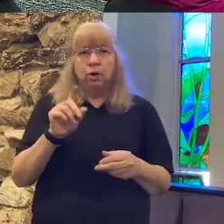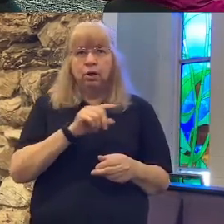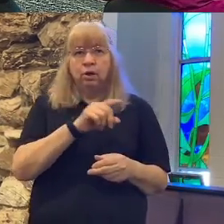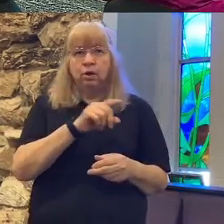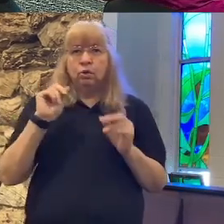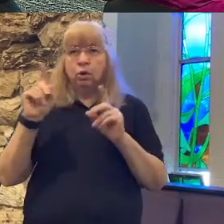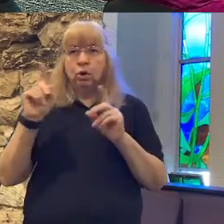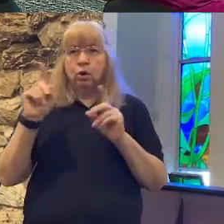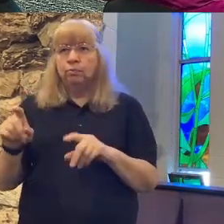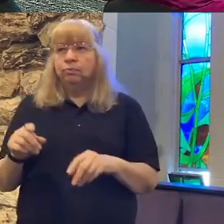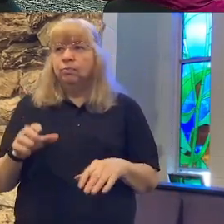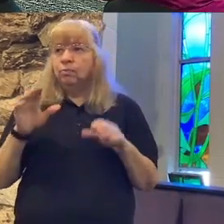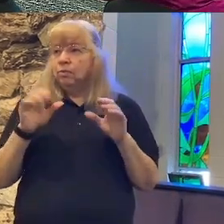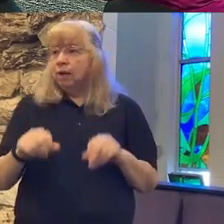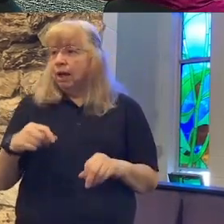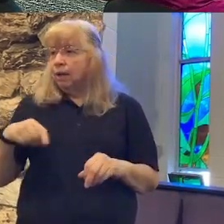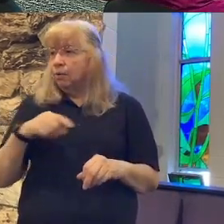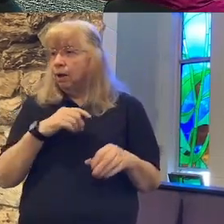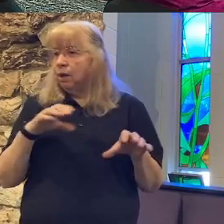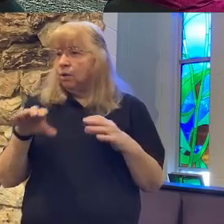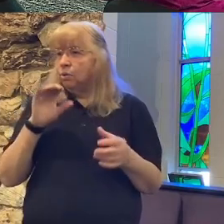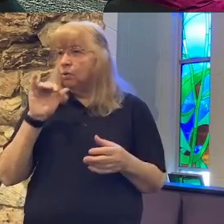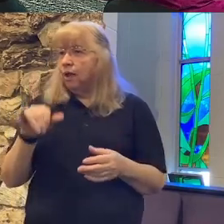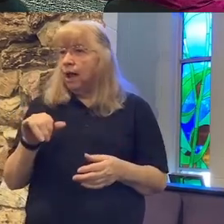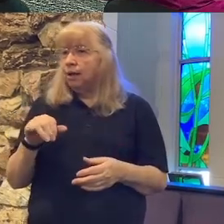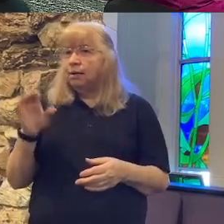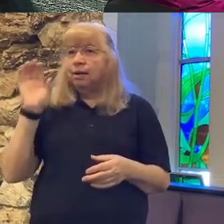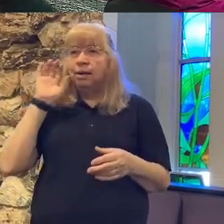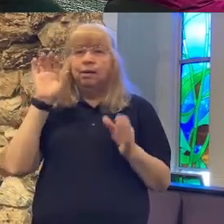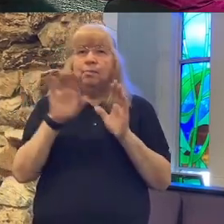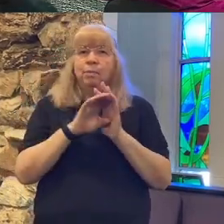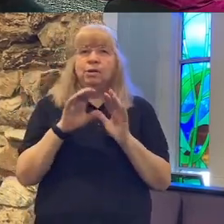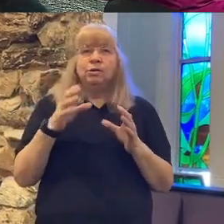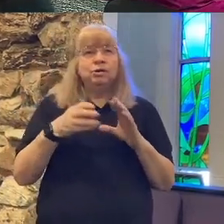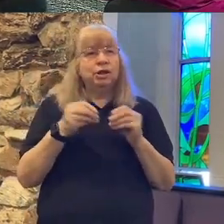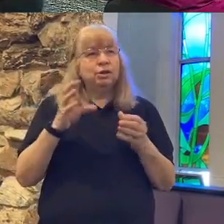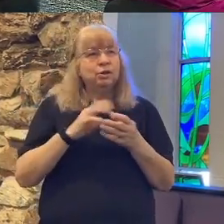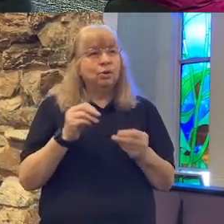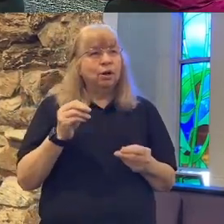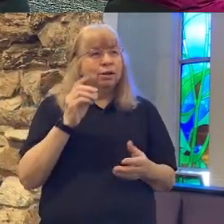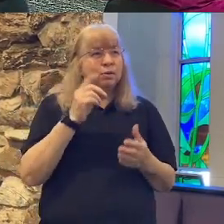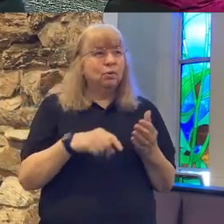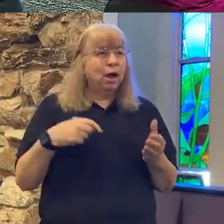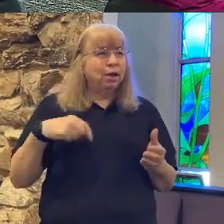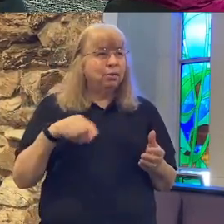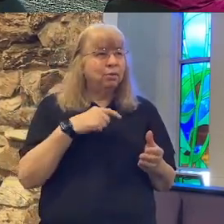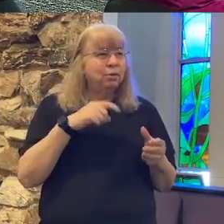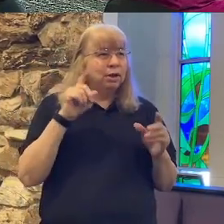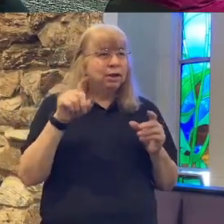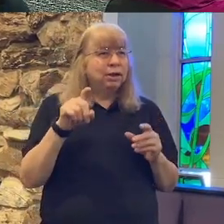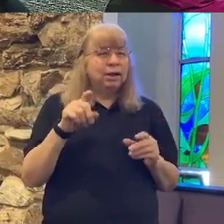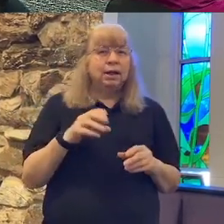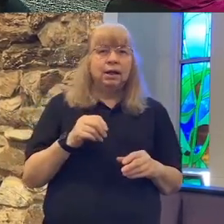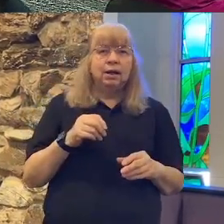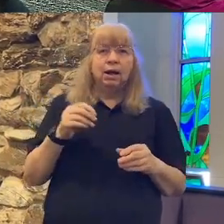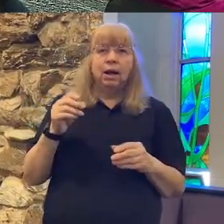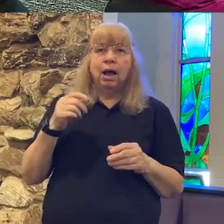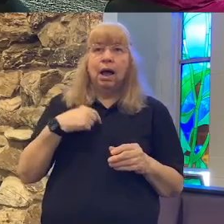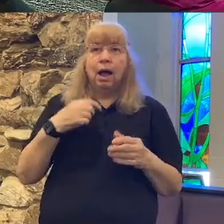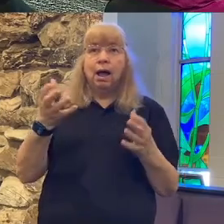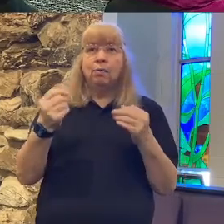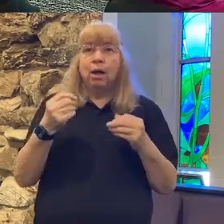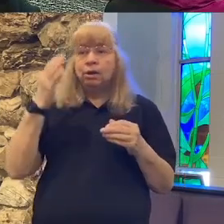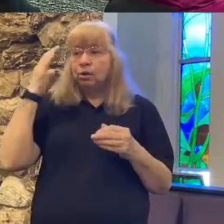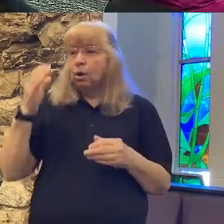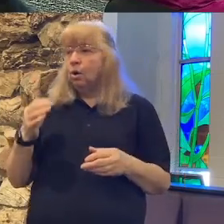that? Yeah. Pictures and stories are what we need. I want to know where you've taken the Holy Spirit. So,